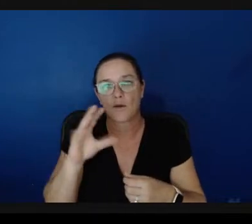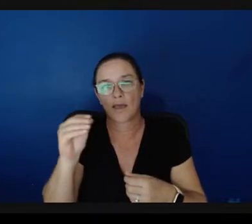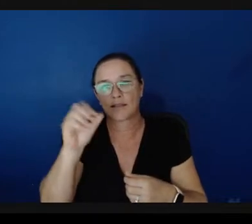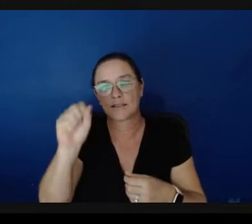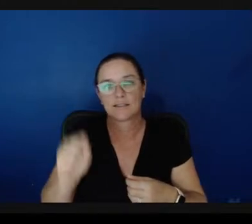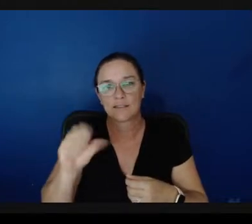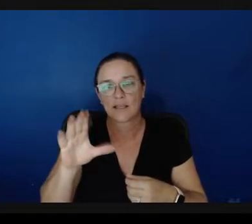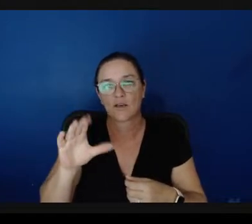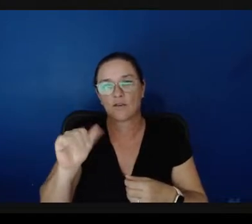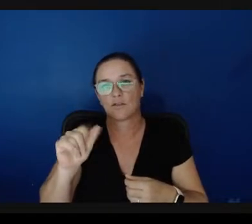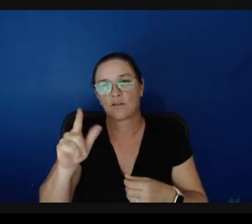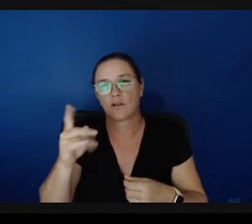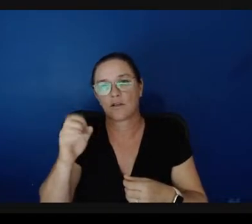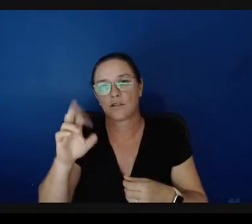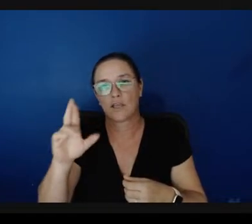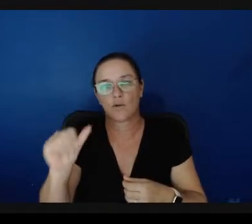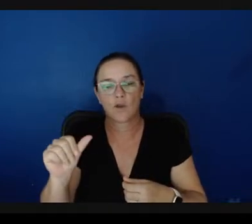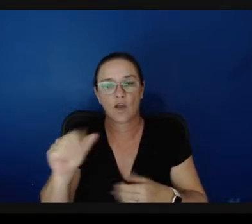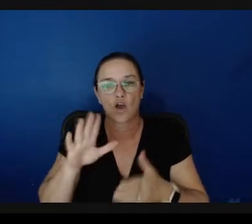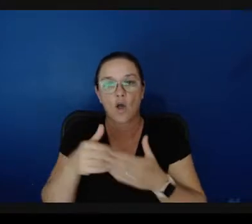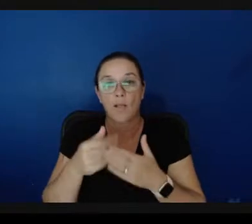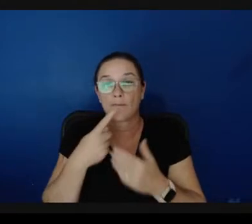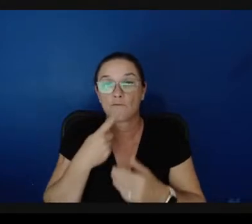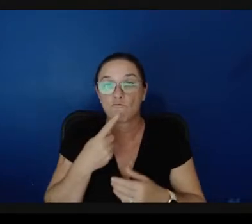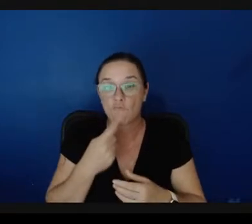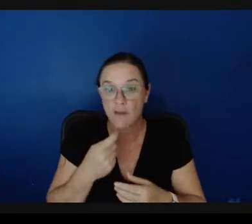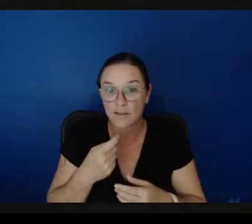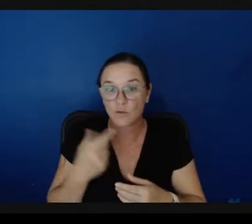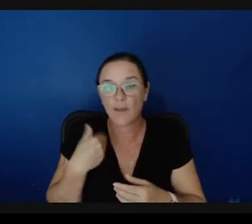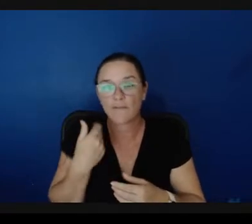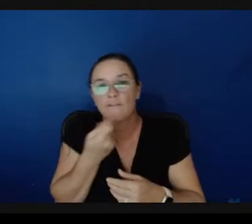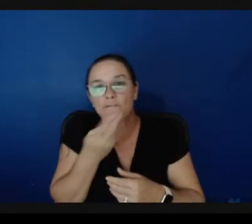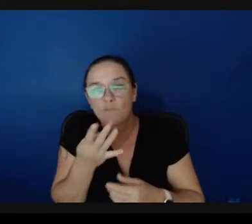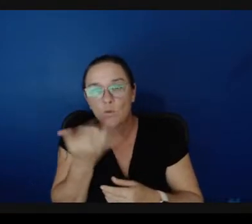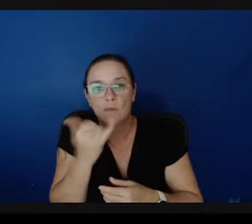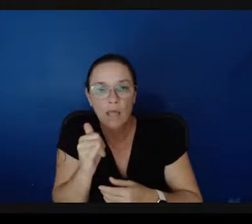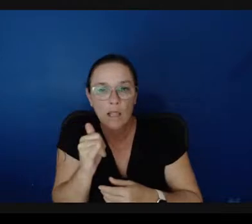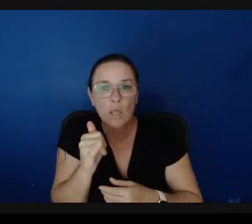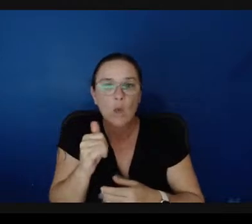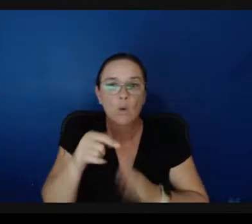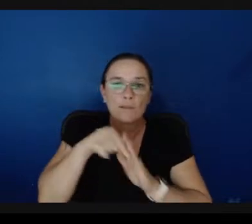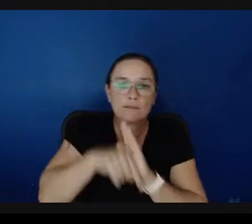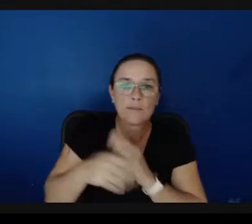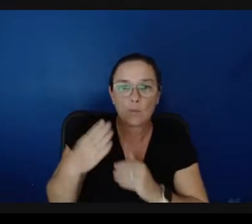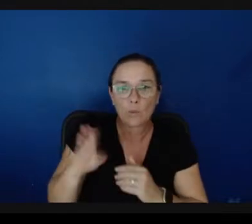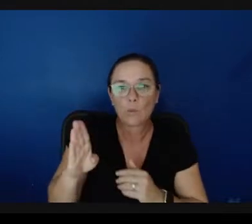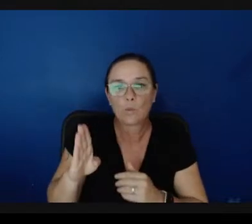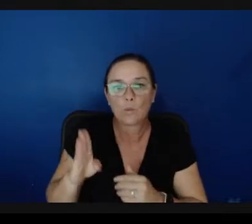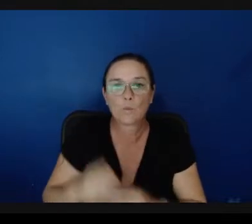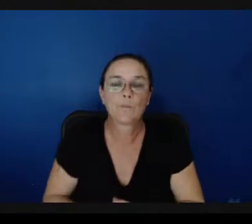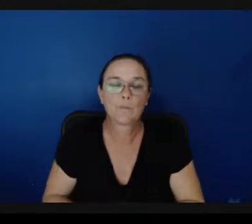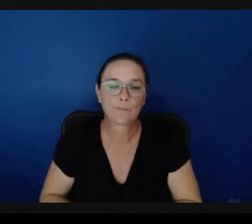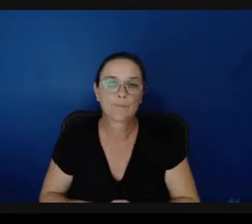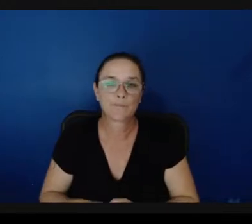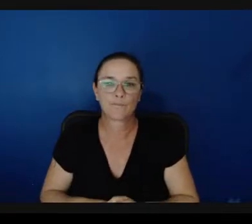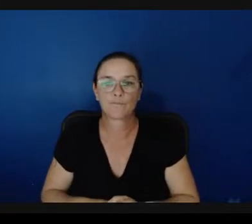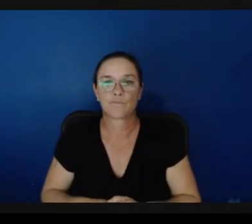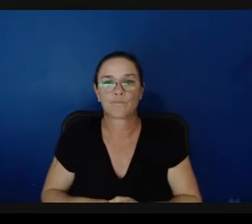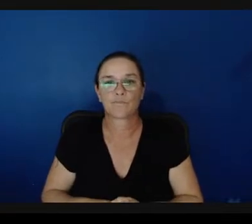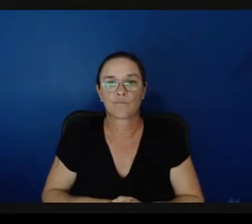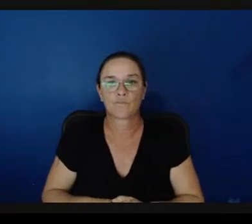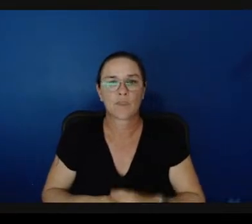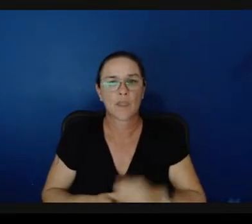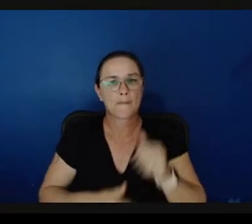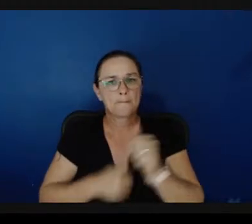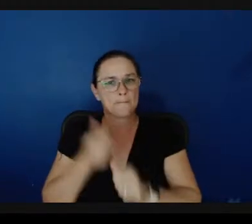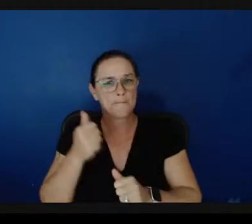through there. All in these reds mostly. You do have a couple of these yellows and one deeper blue one adjusting in here. And what's most curious is